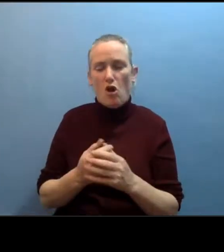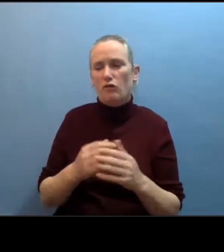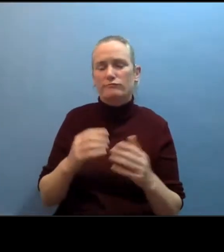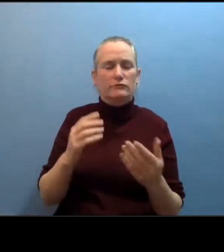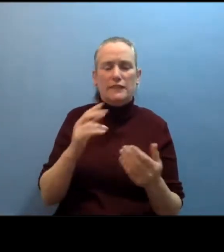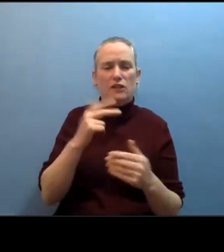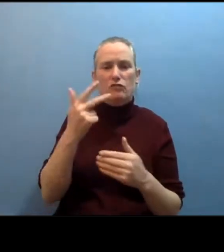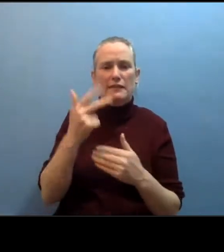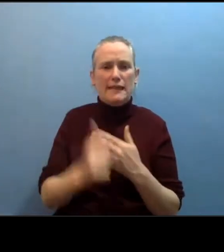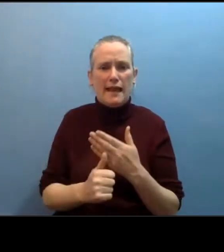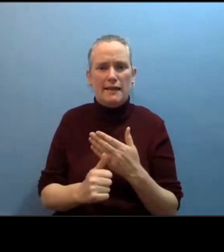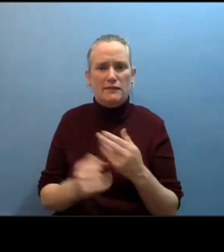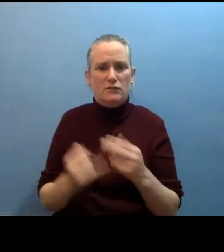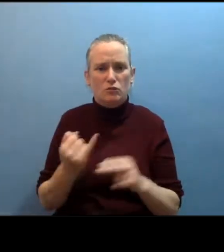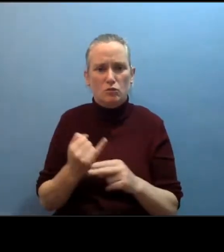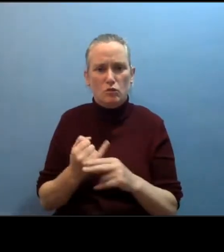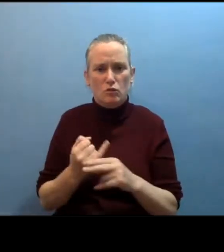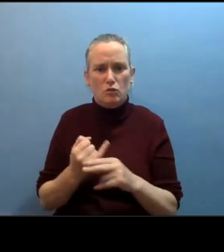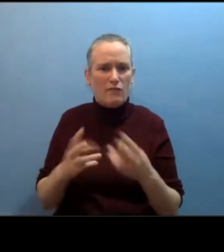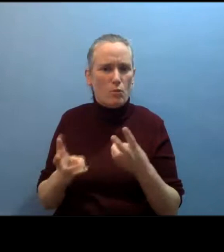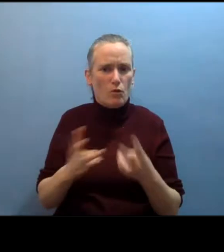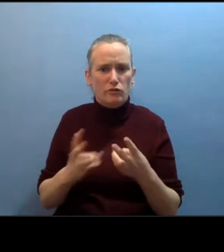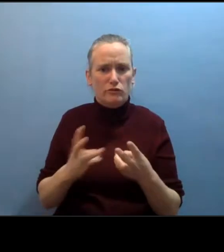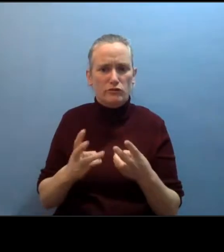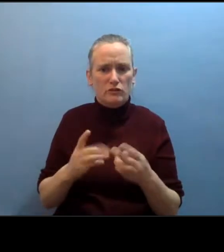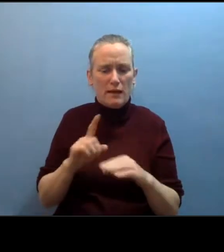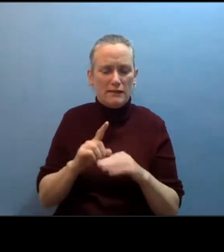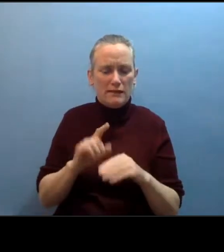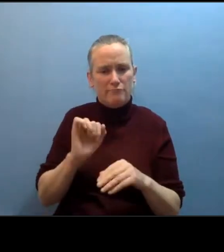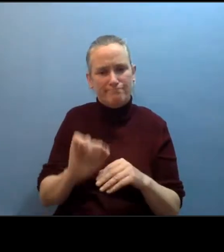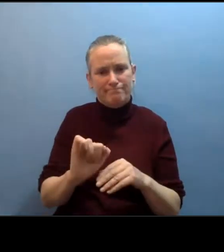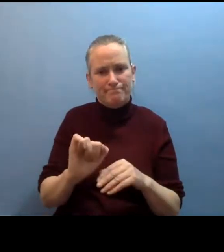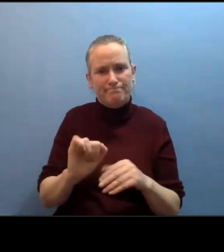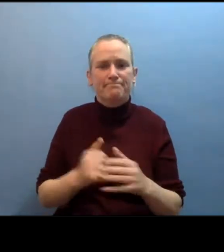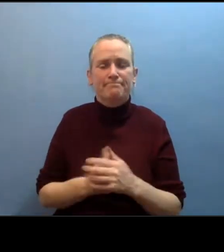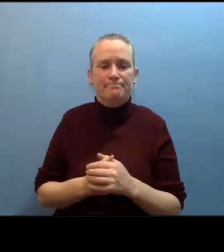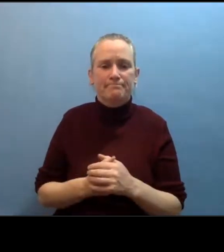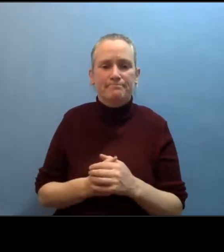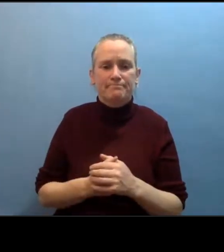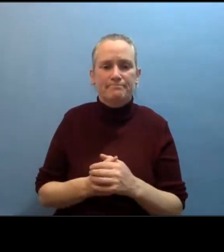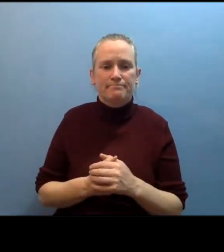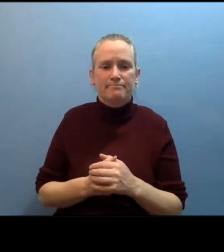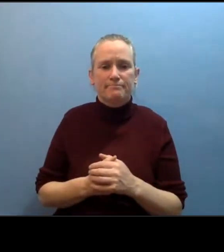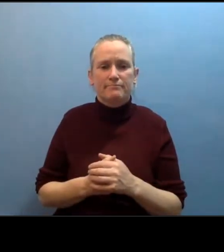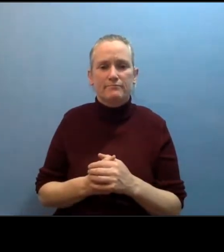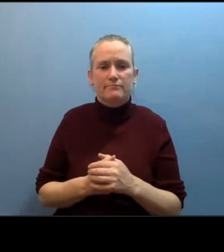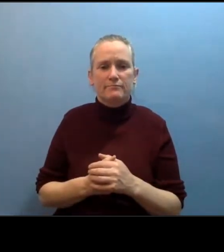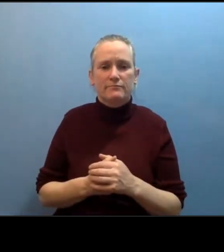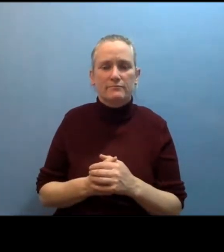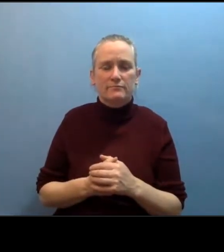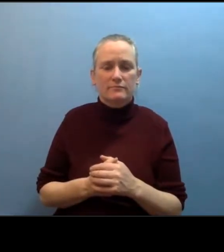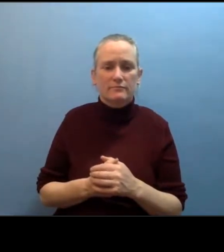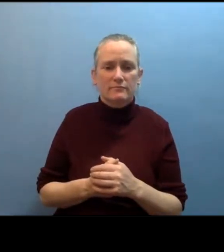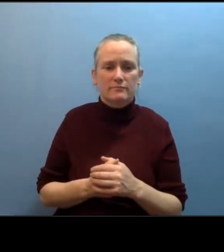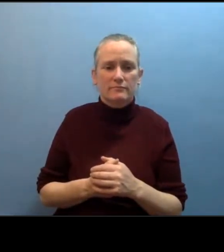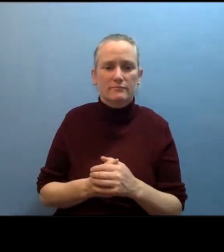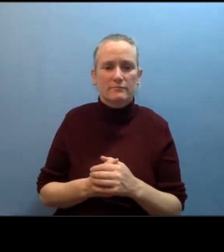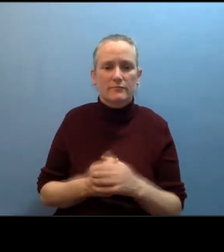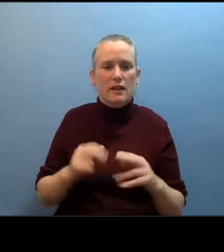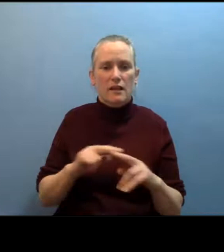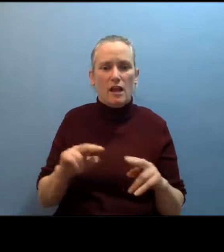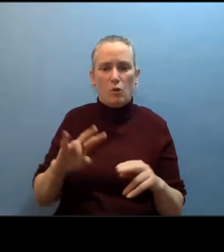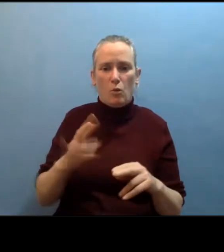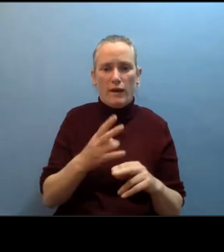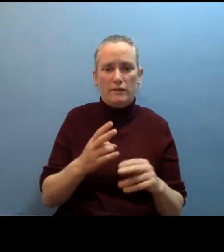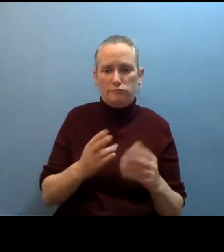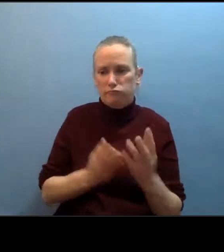or whatever it is, whatever works depending on what's going on for him. So it doesn't seem like just a quick straight back into